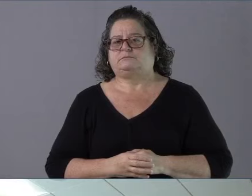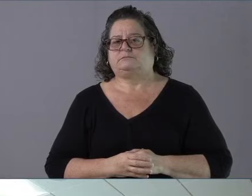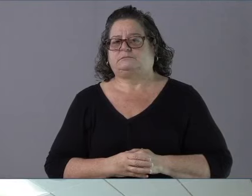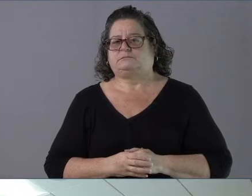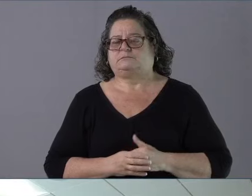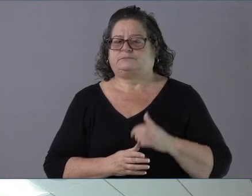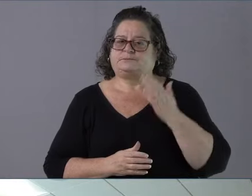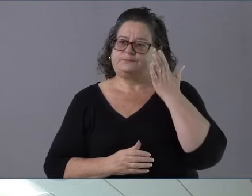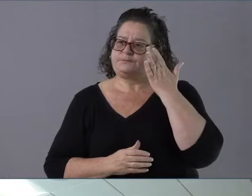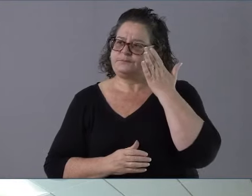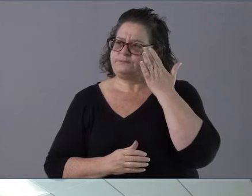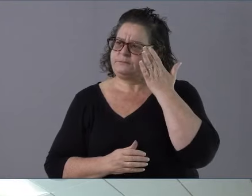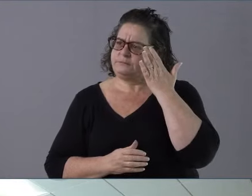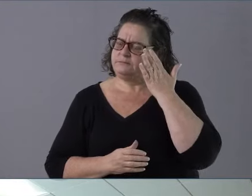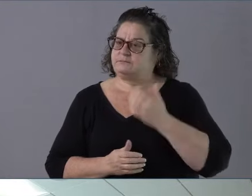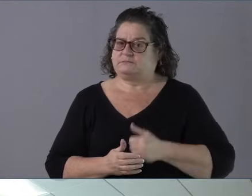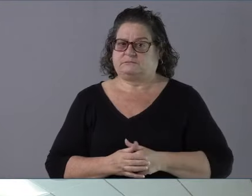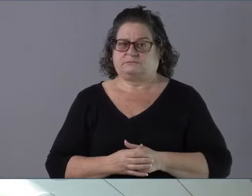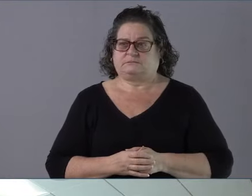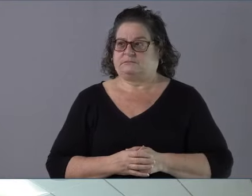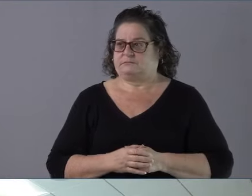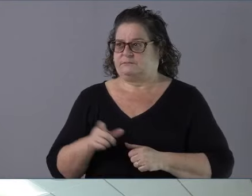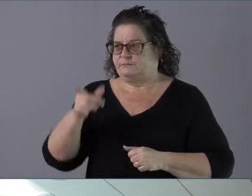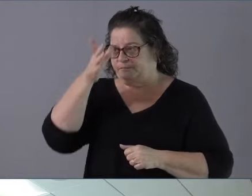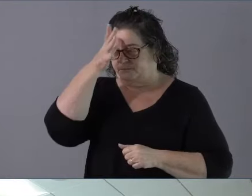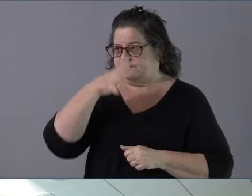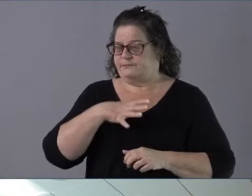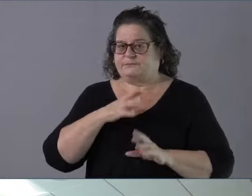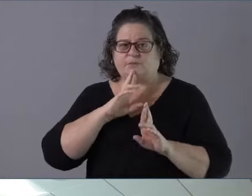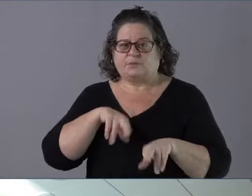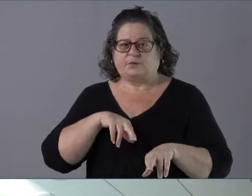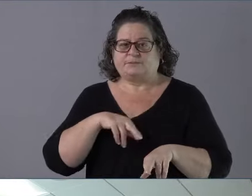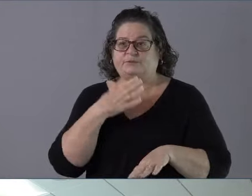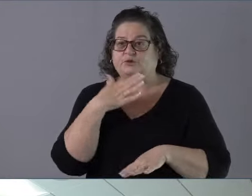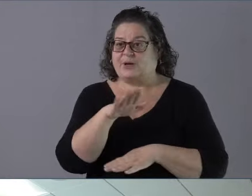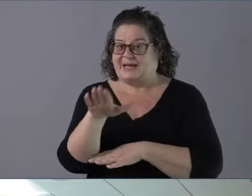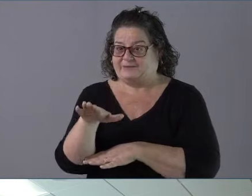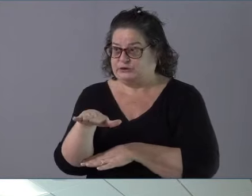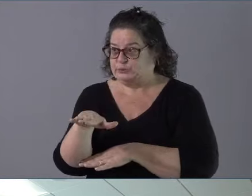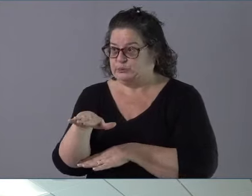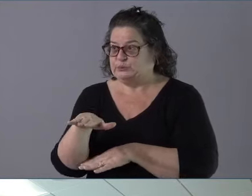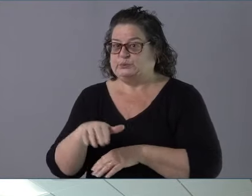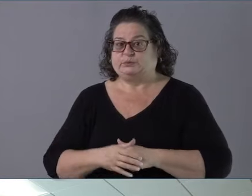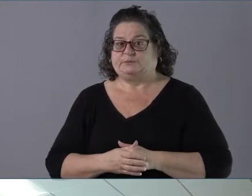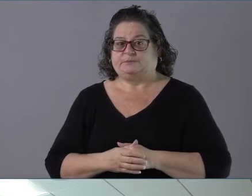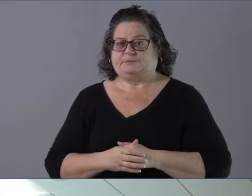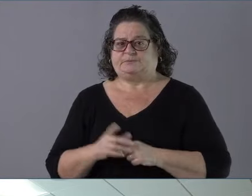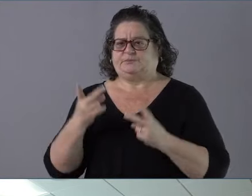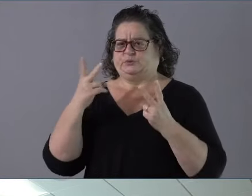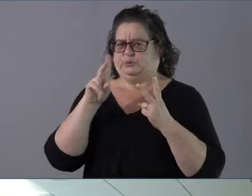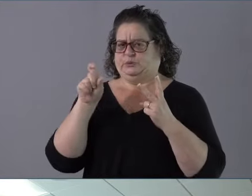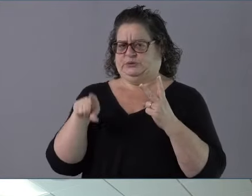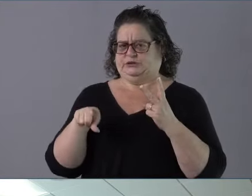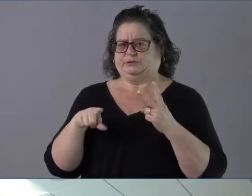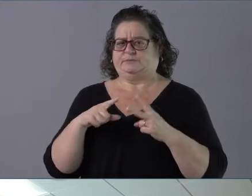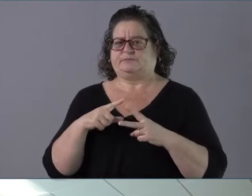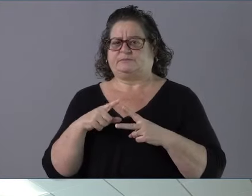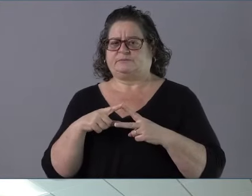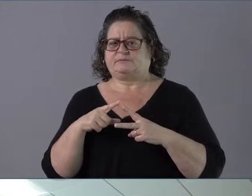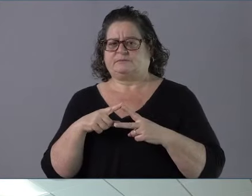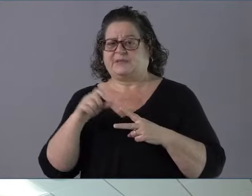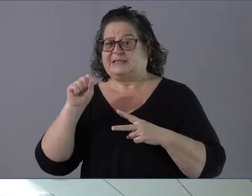please. Couple questions. St. Luke's, is there an update that you